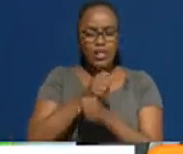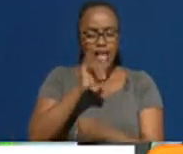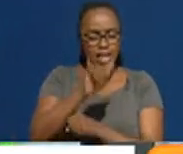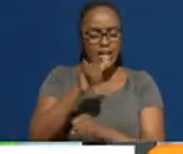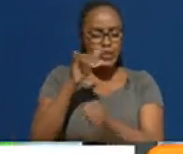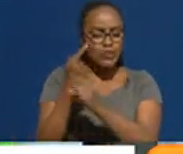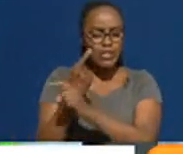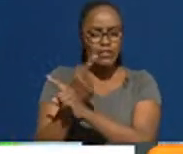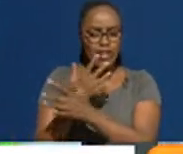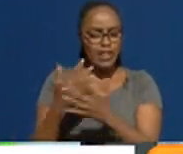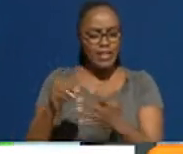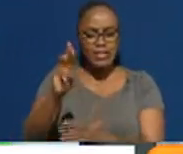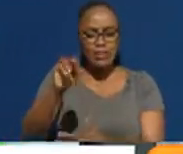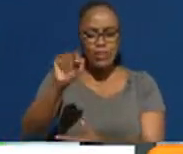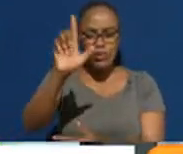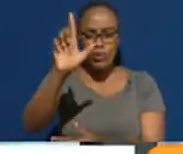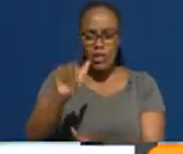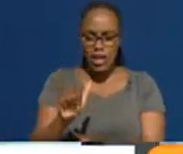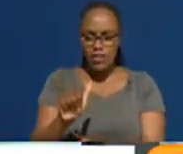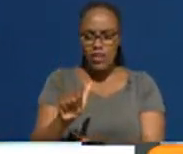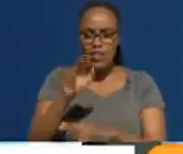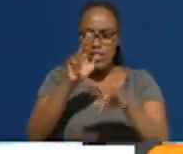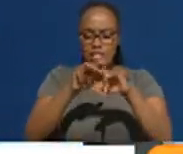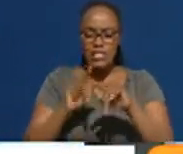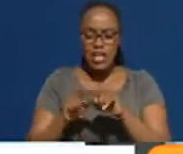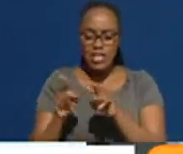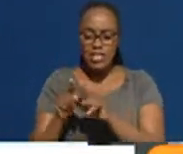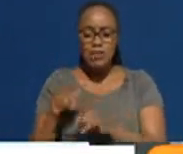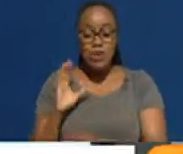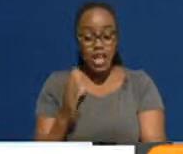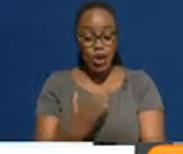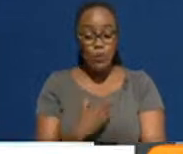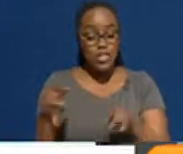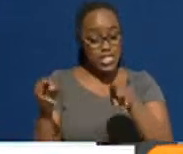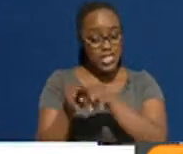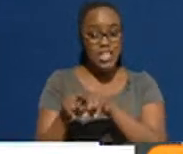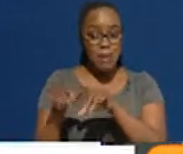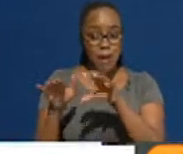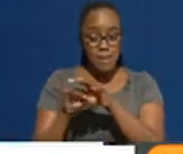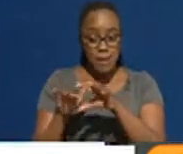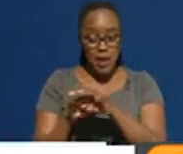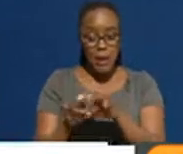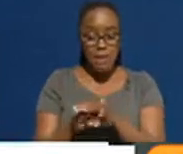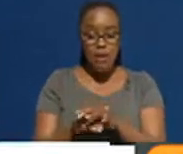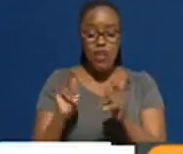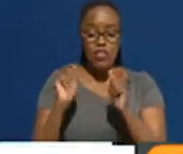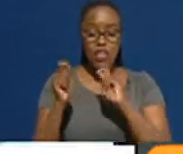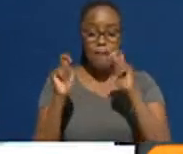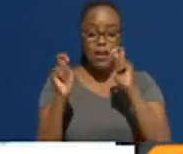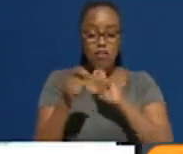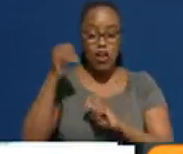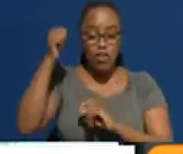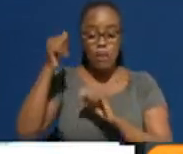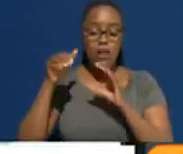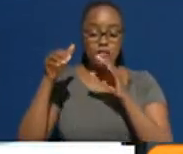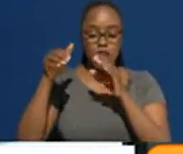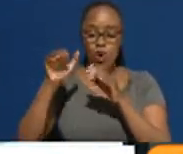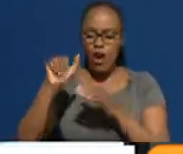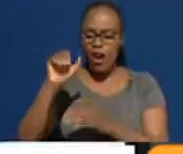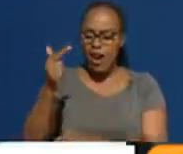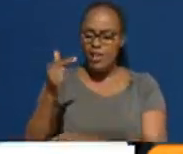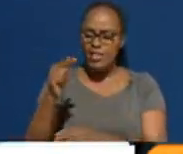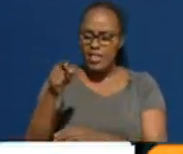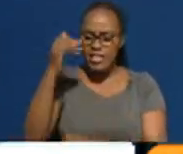things, Mutula. I sat in the same committee with Jela on the amendments of the Board. Oh yes, this was the idea,